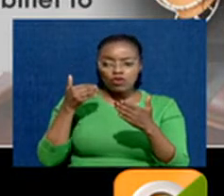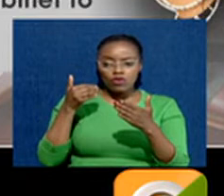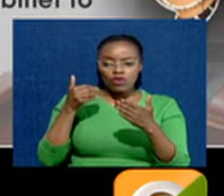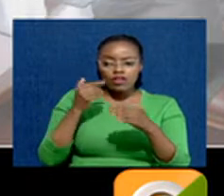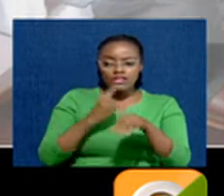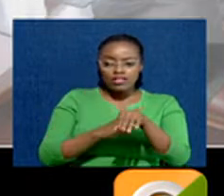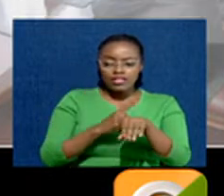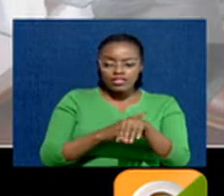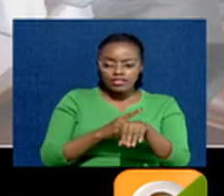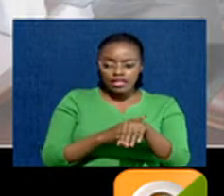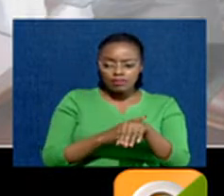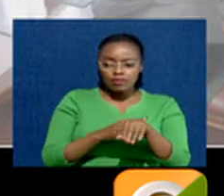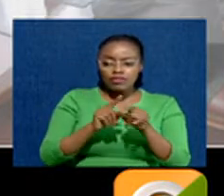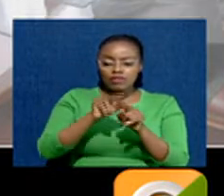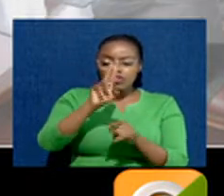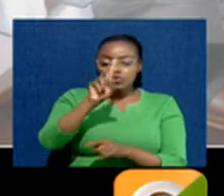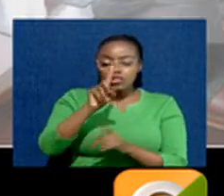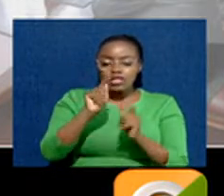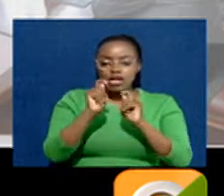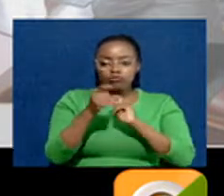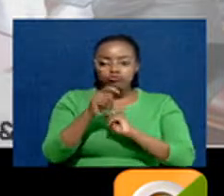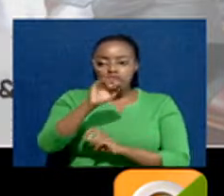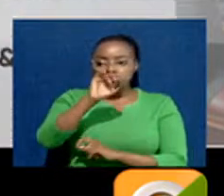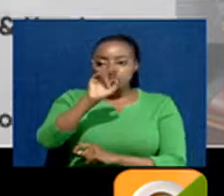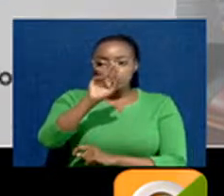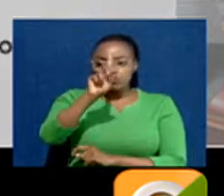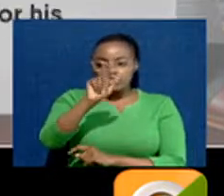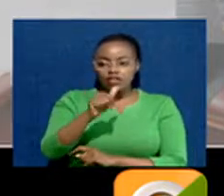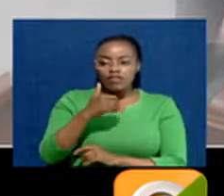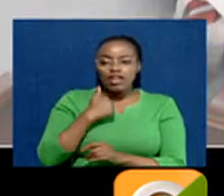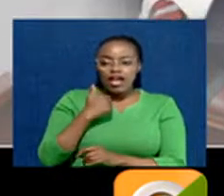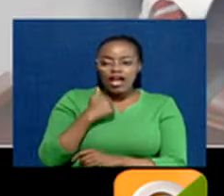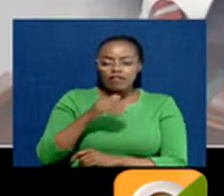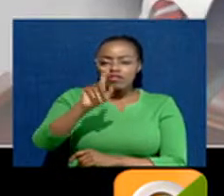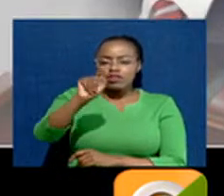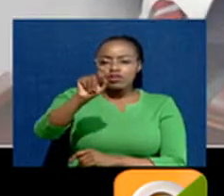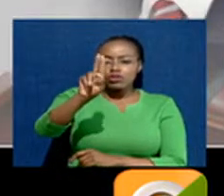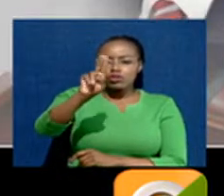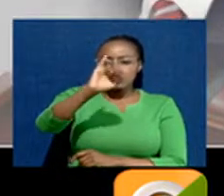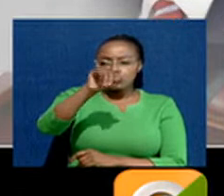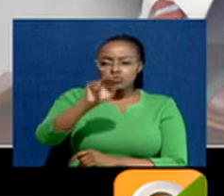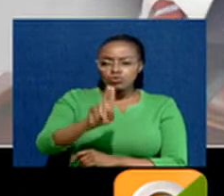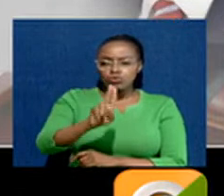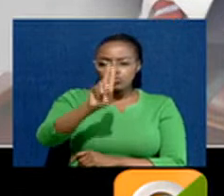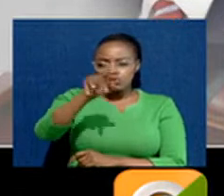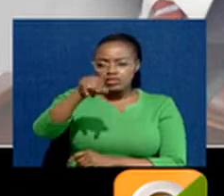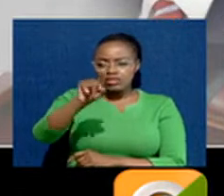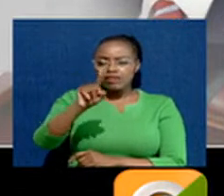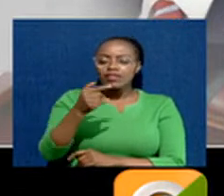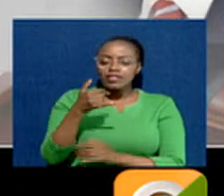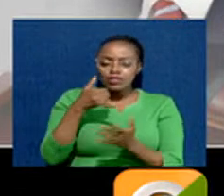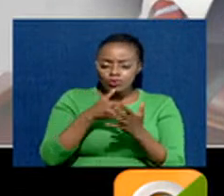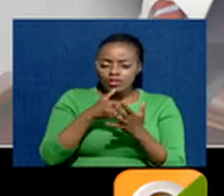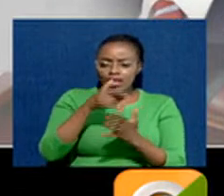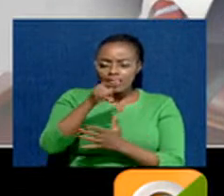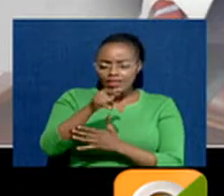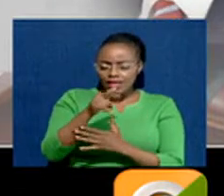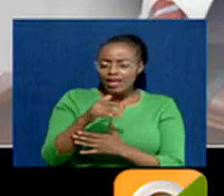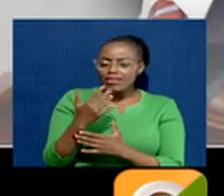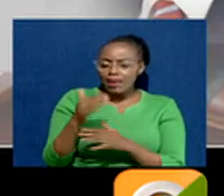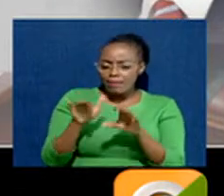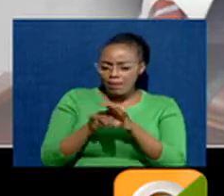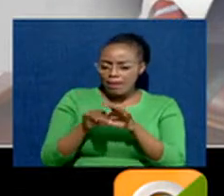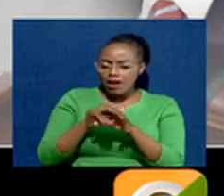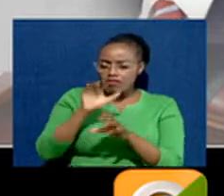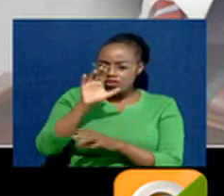to UDA now, we had Raphael Tuju sitting in cabinet. And Raphael Tuju was